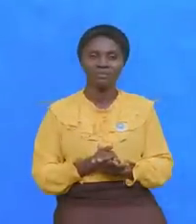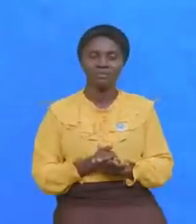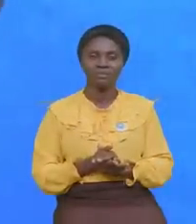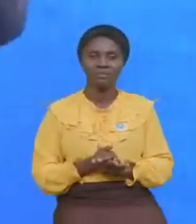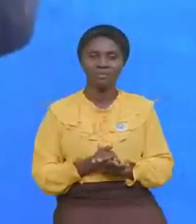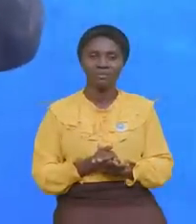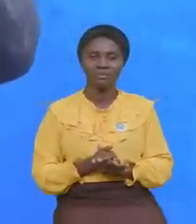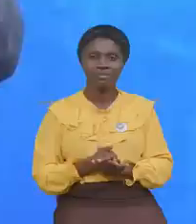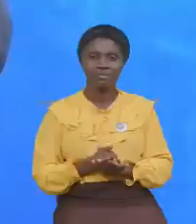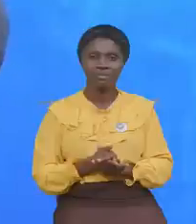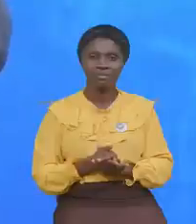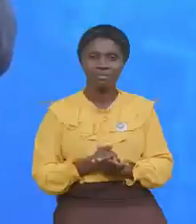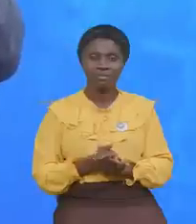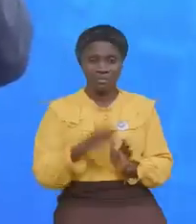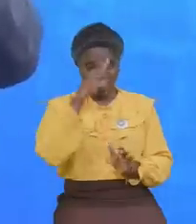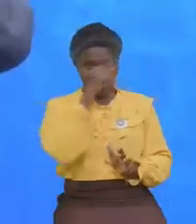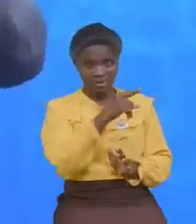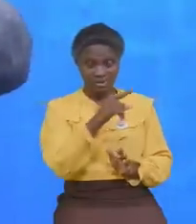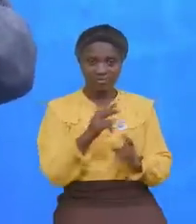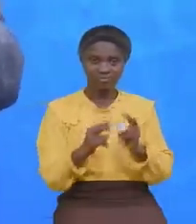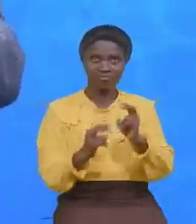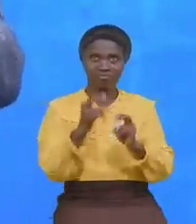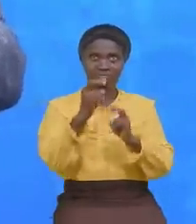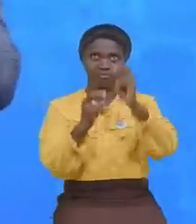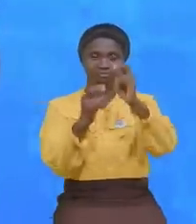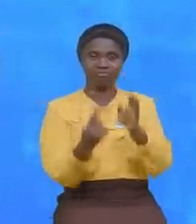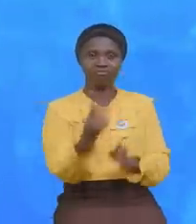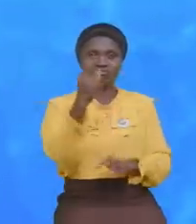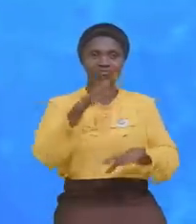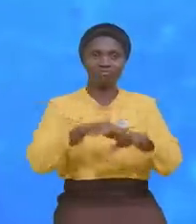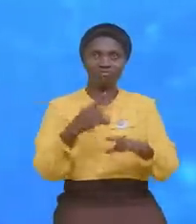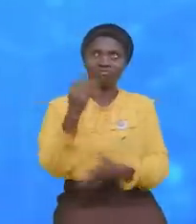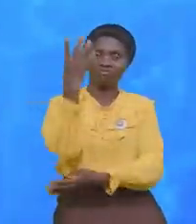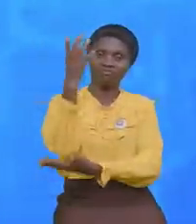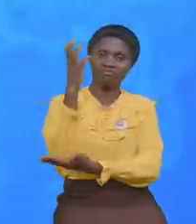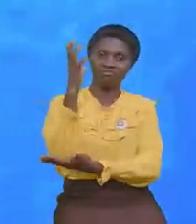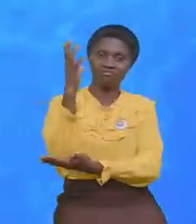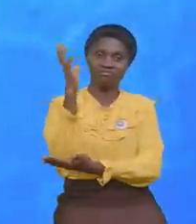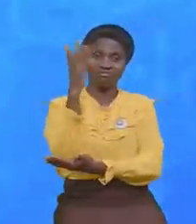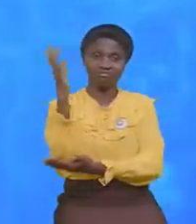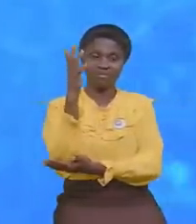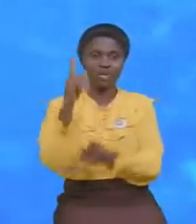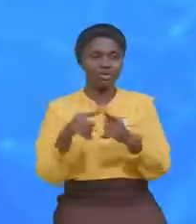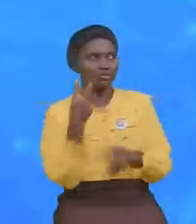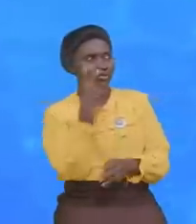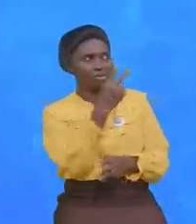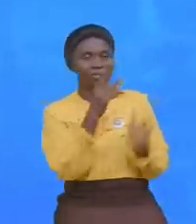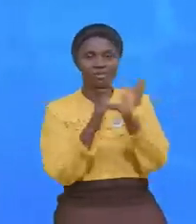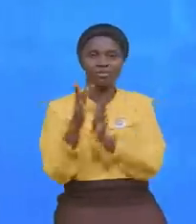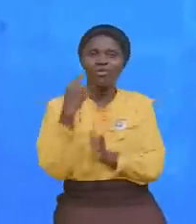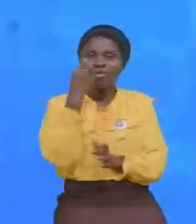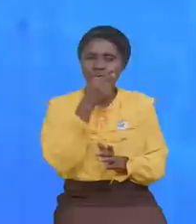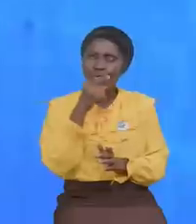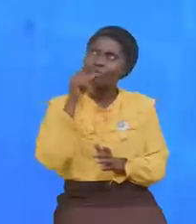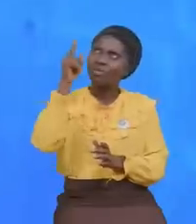He climbed up a sycamore tree to see Jesus who he was, because he